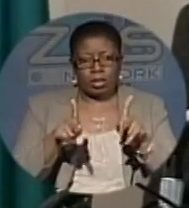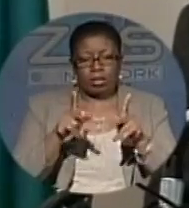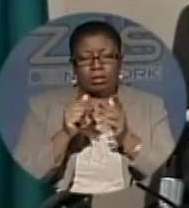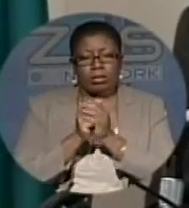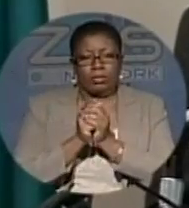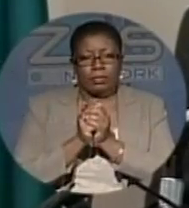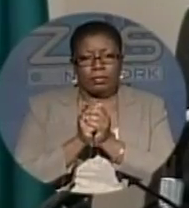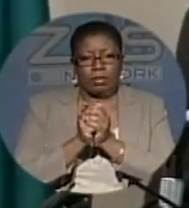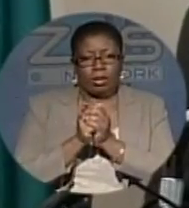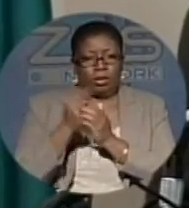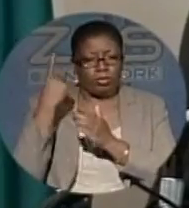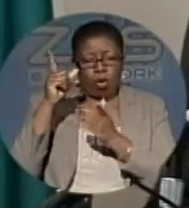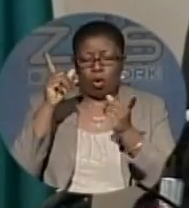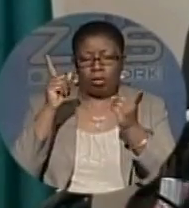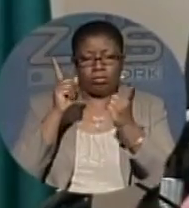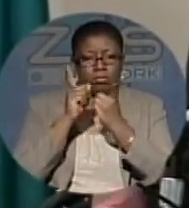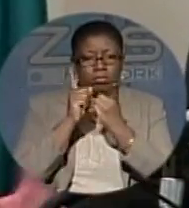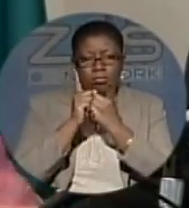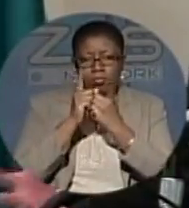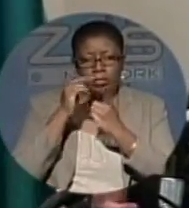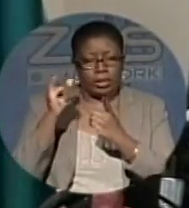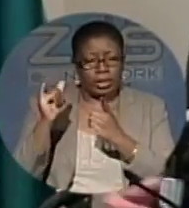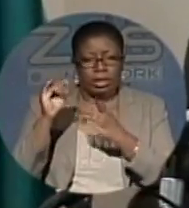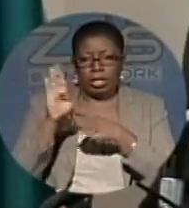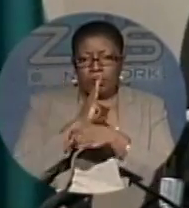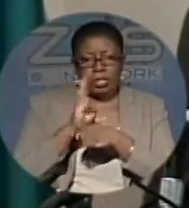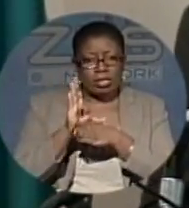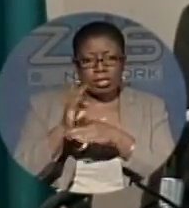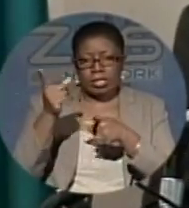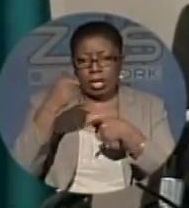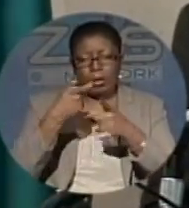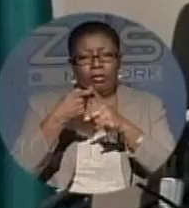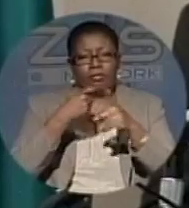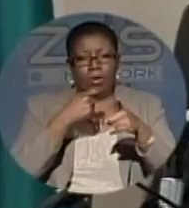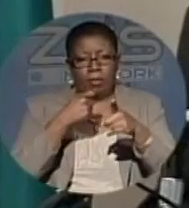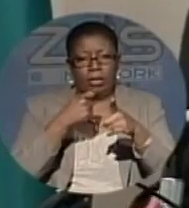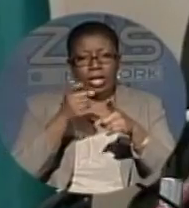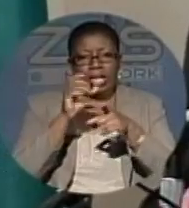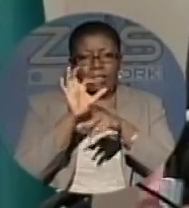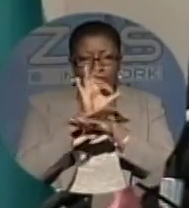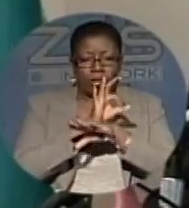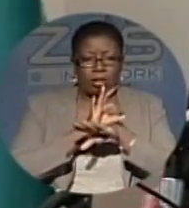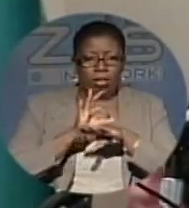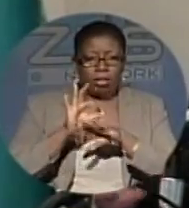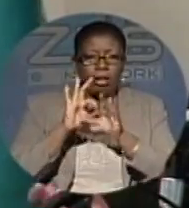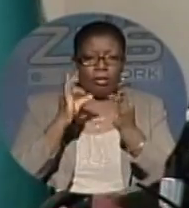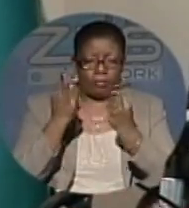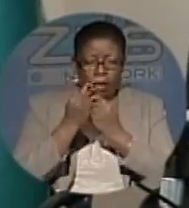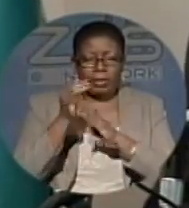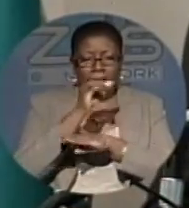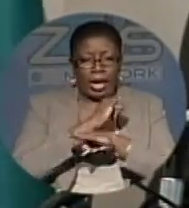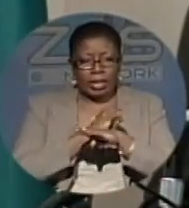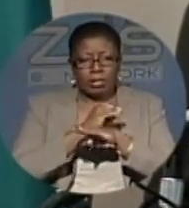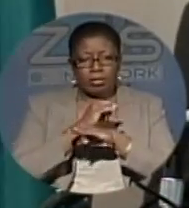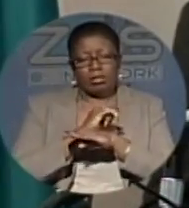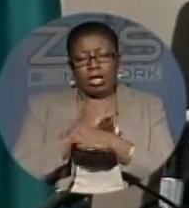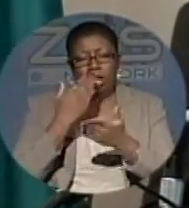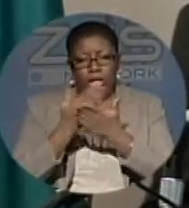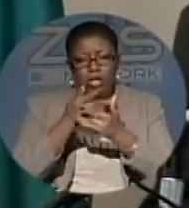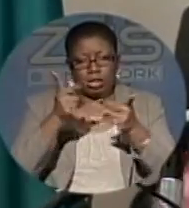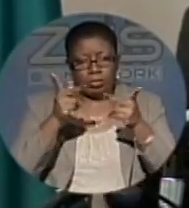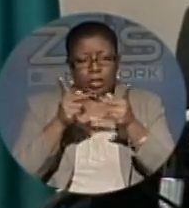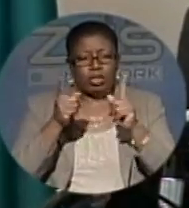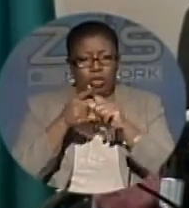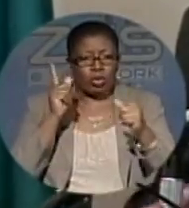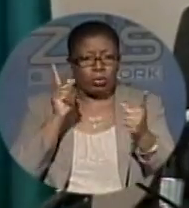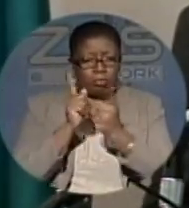meeting business. If people are coming together, again, from the Family Islands perhaps, who need a common place to meet, have some kind of discussions, and